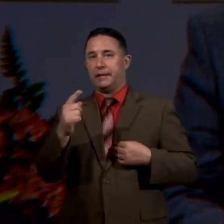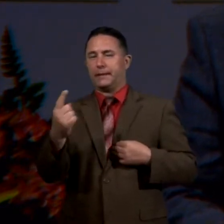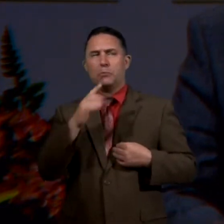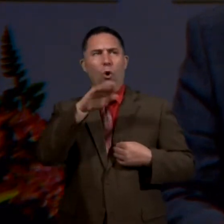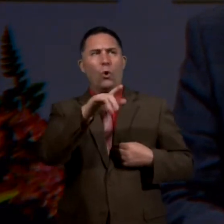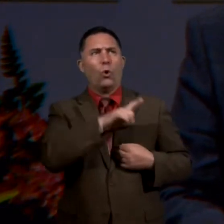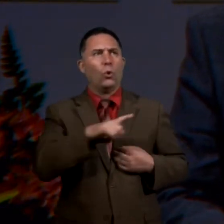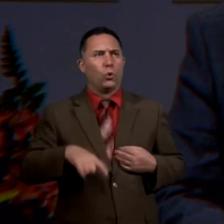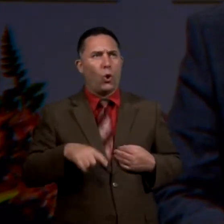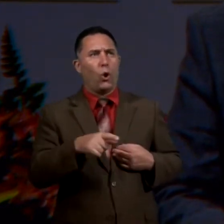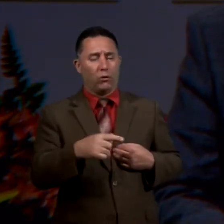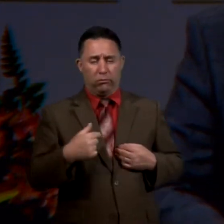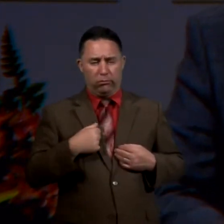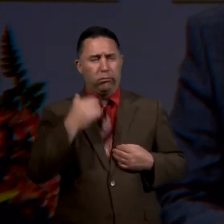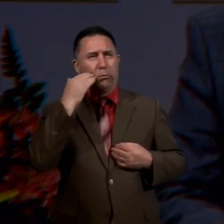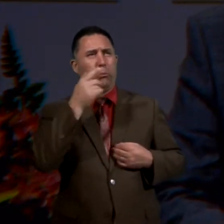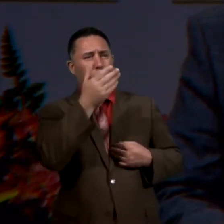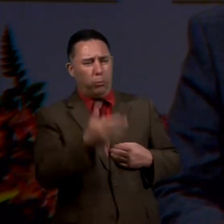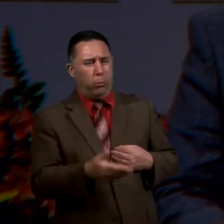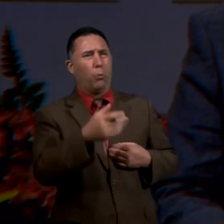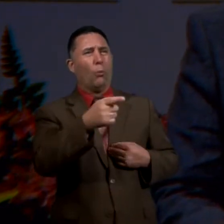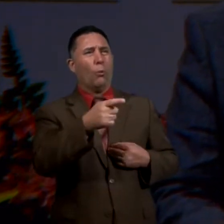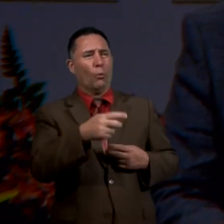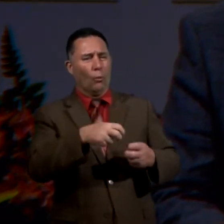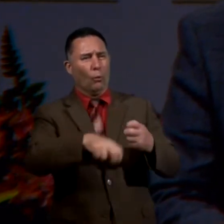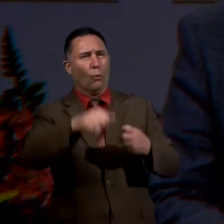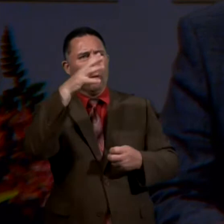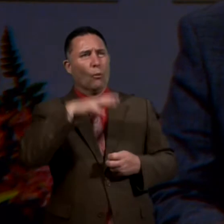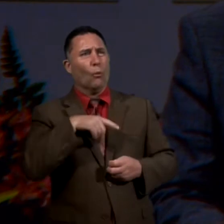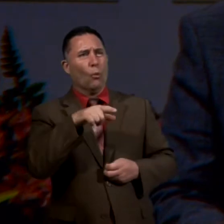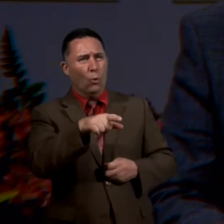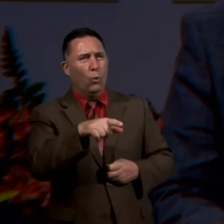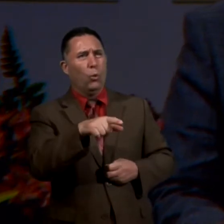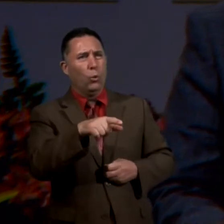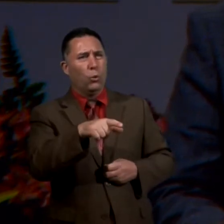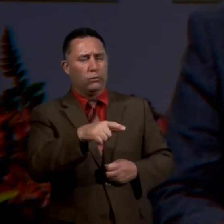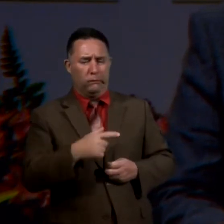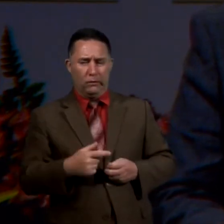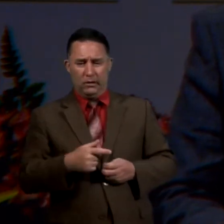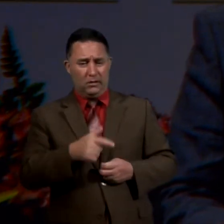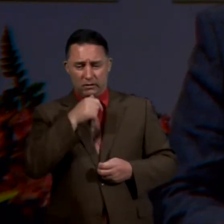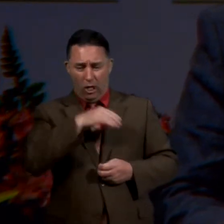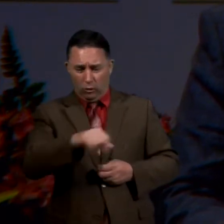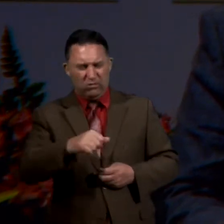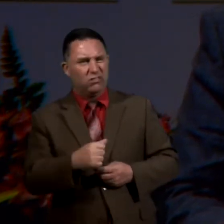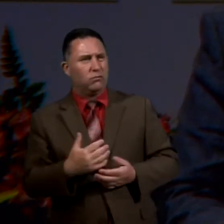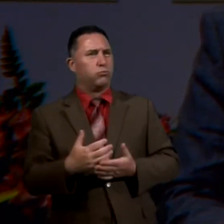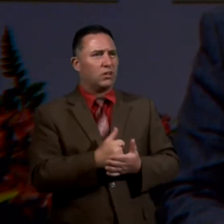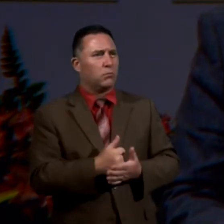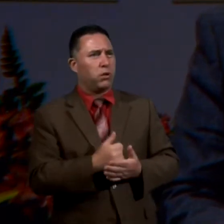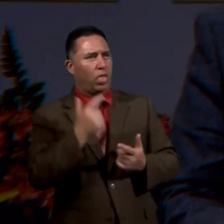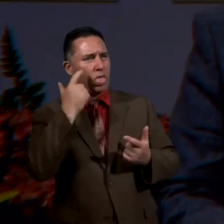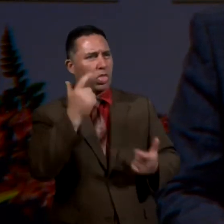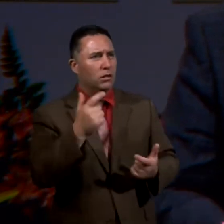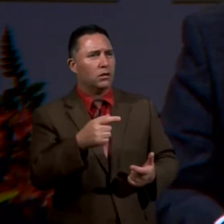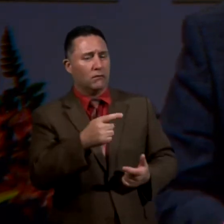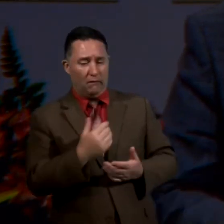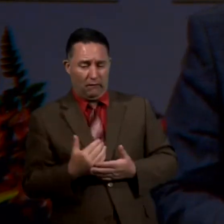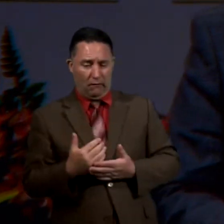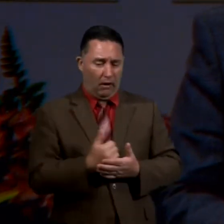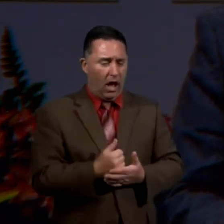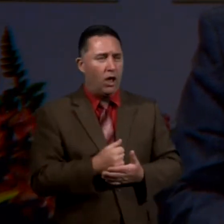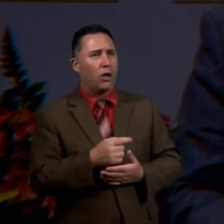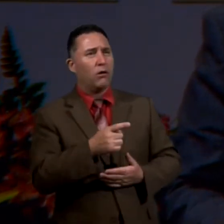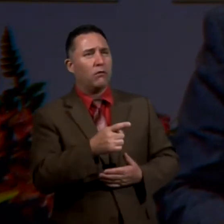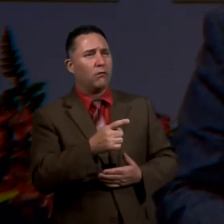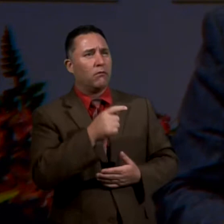said, Lord, I knew thee that thou art an hard man, reaping where thou hast not sown, and gathering where